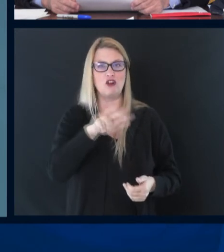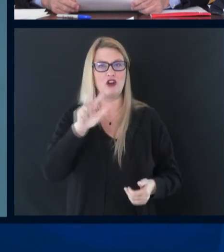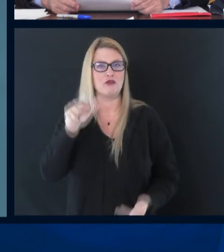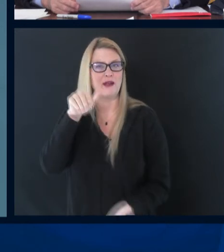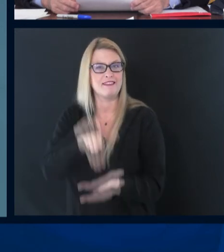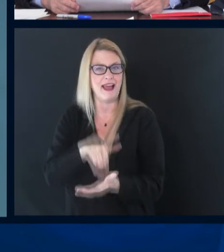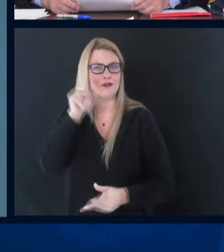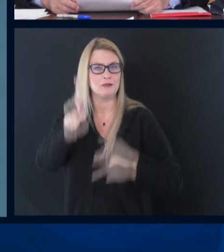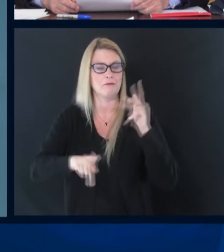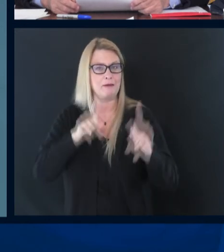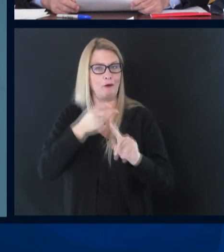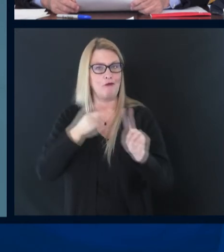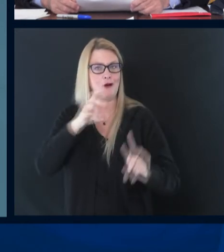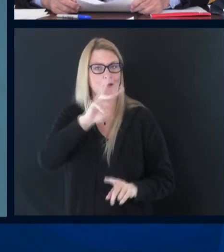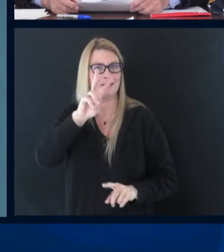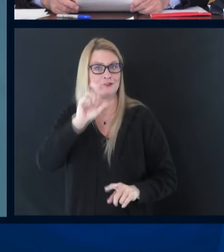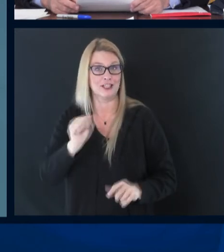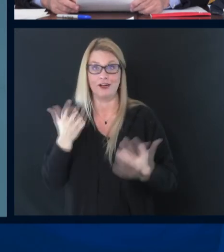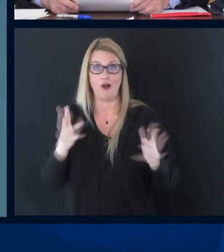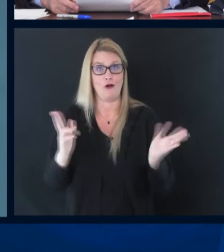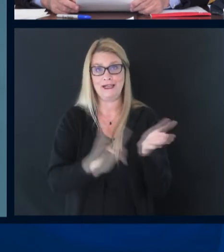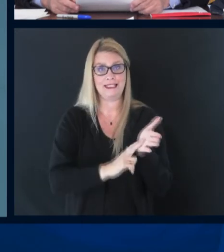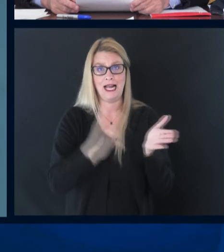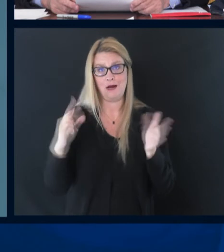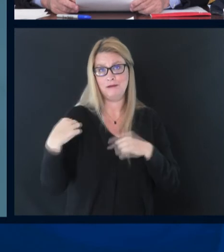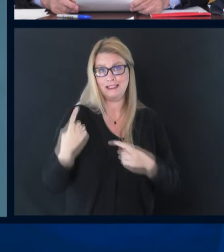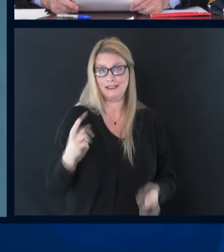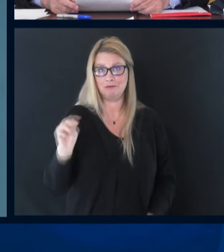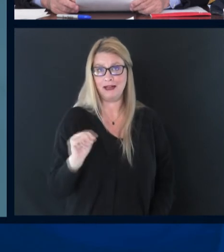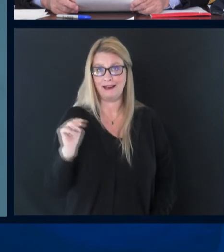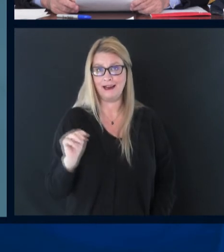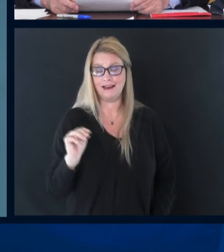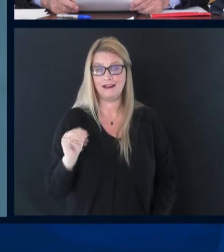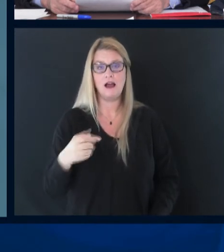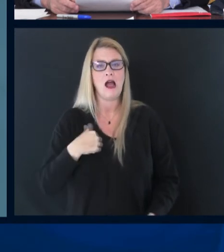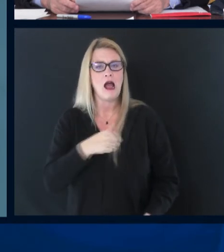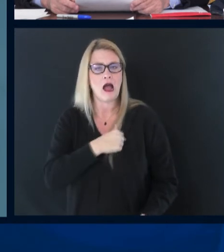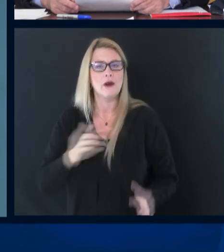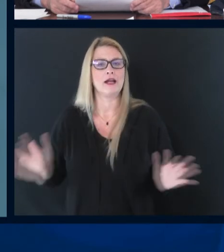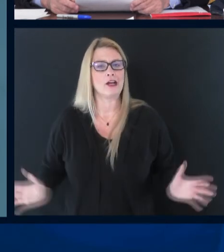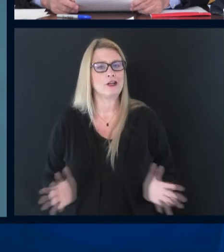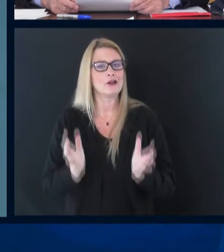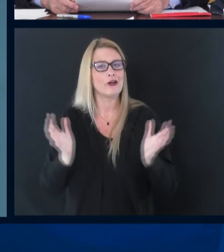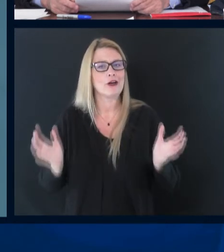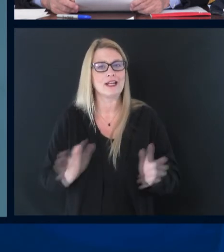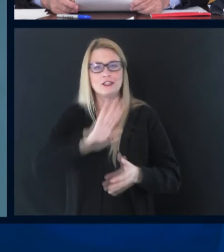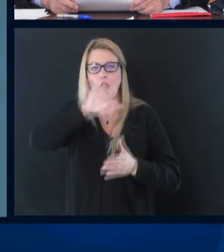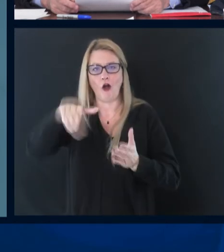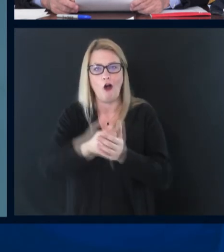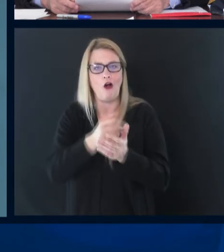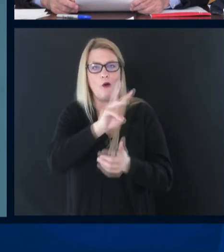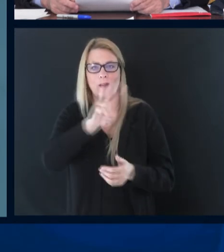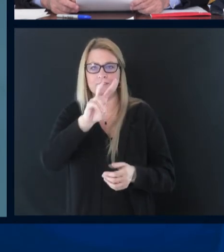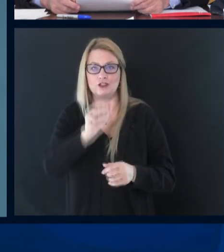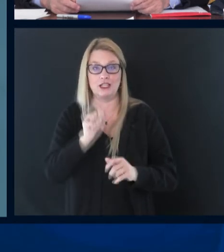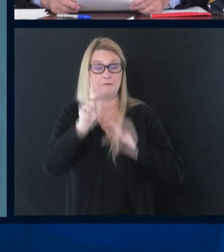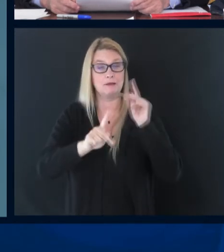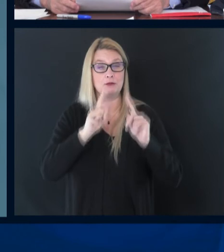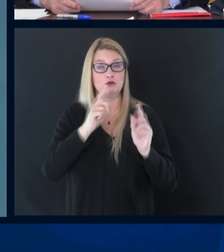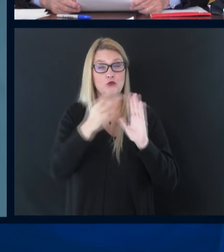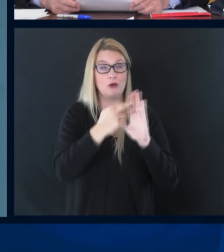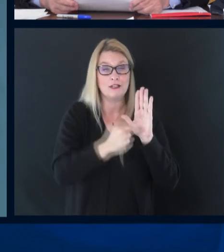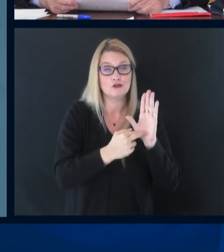133,000 West Virginians get pre-registered since Monday. I encourage all West Virginians to pre-register.